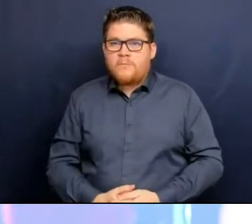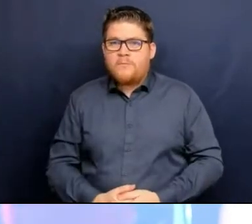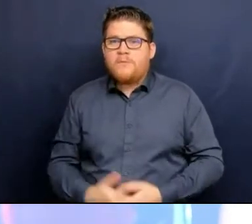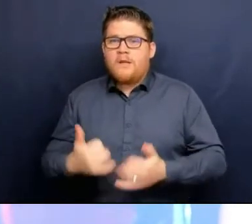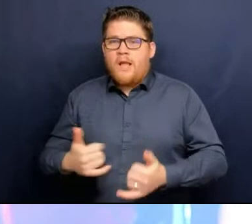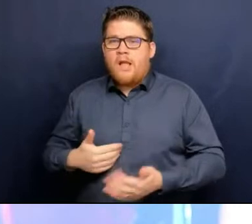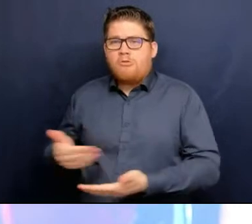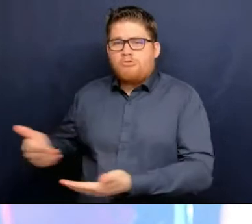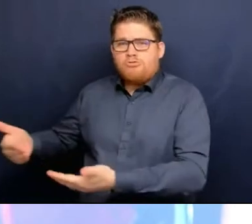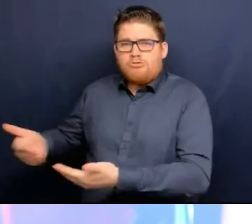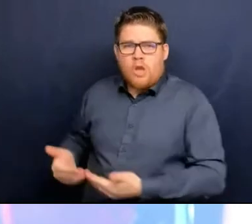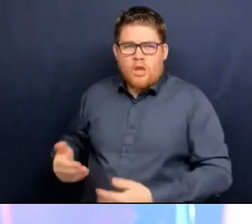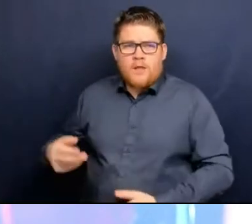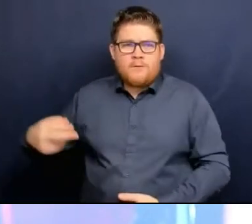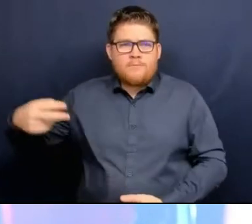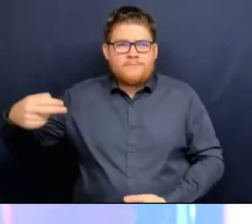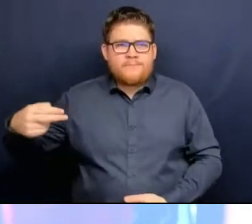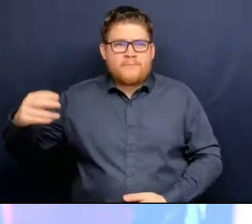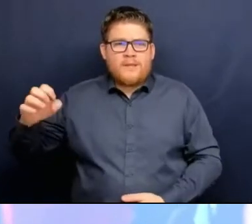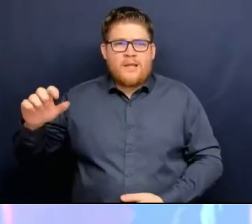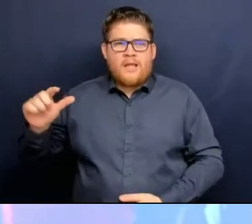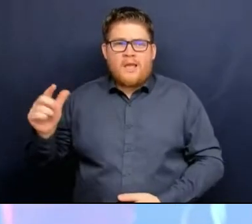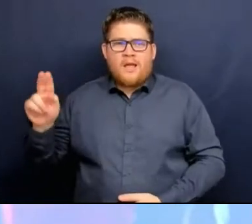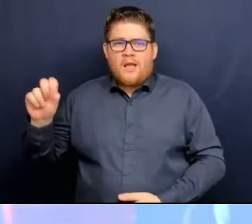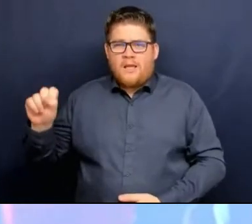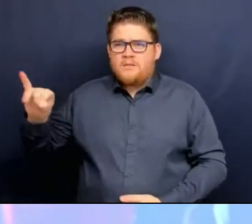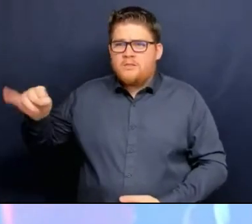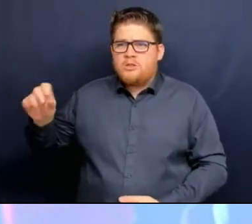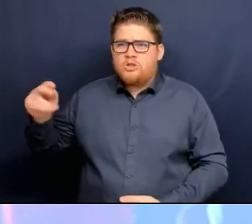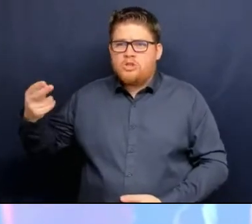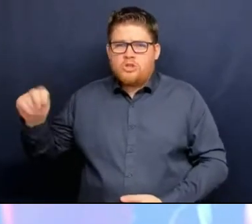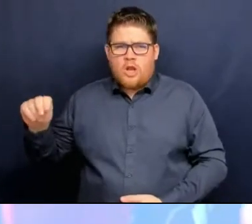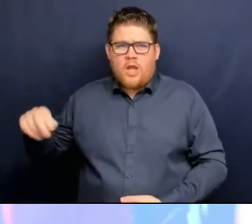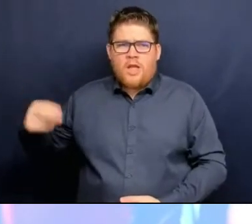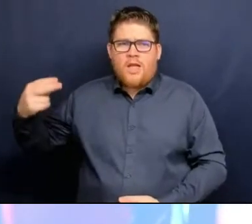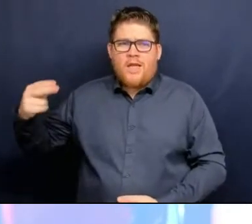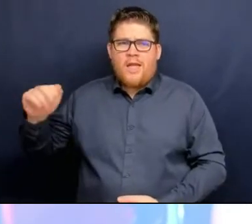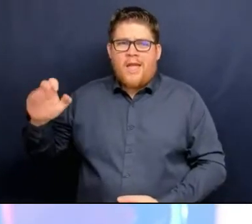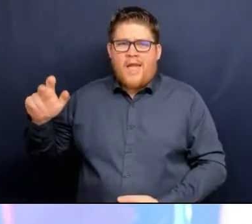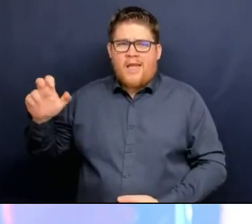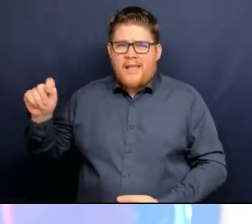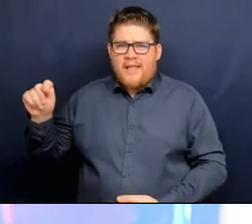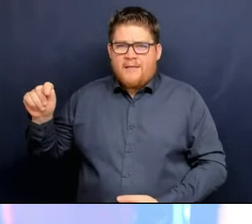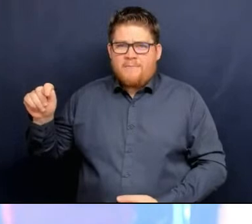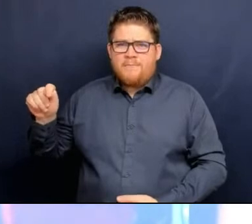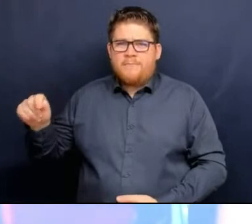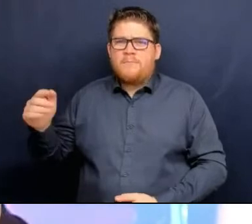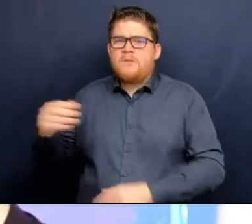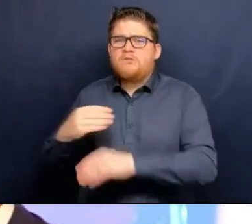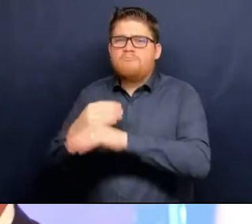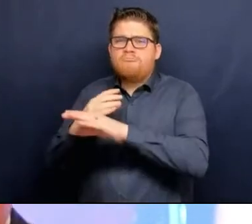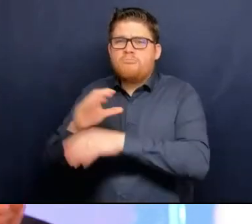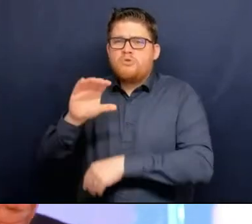Nations, who's appearing virtually today with us via Zoom to give us some comments on the action plan.